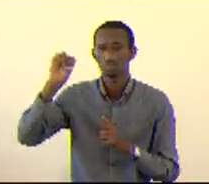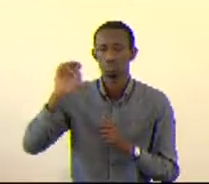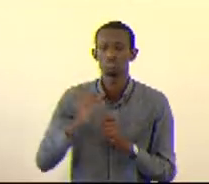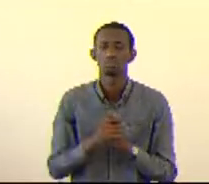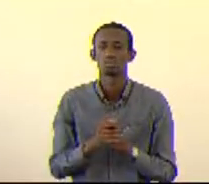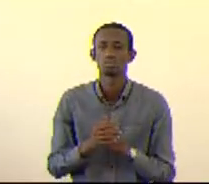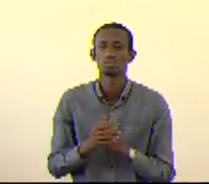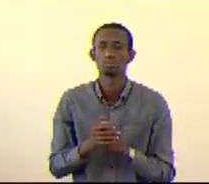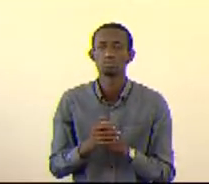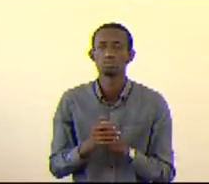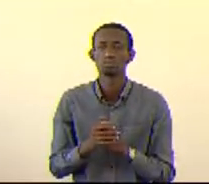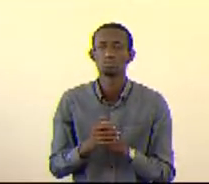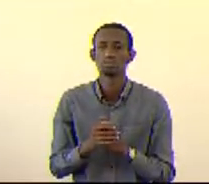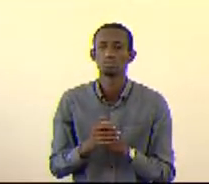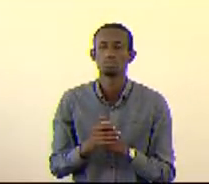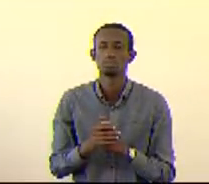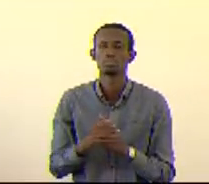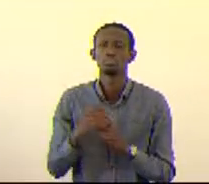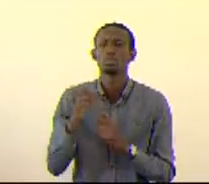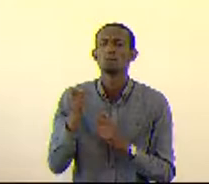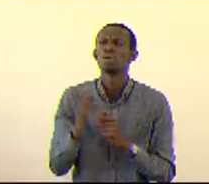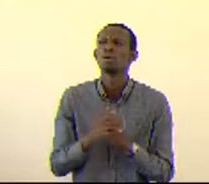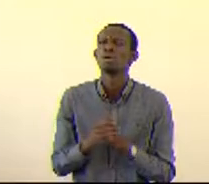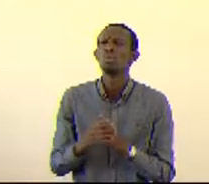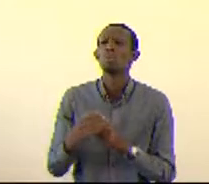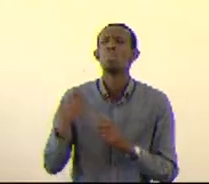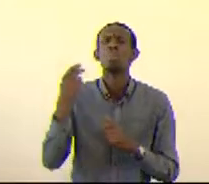of steam is